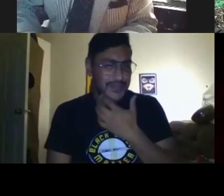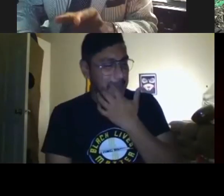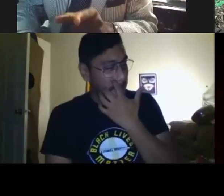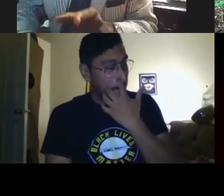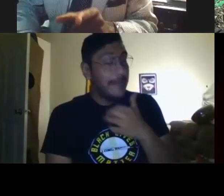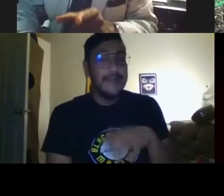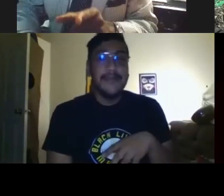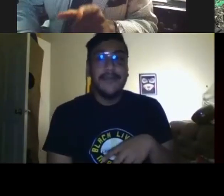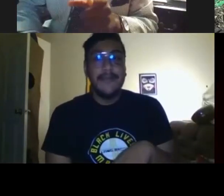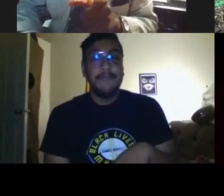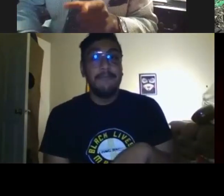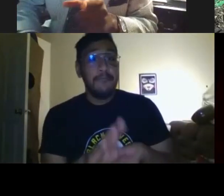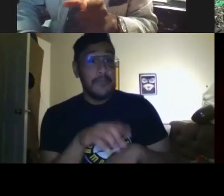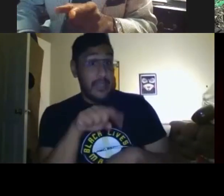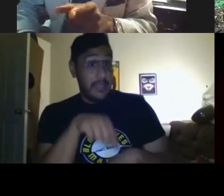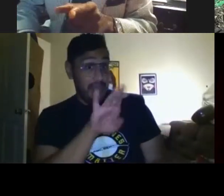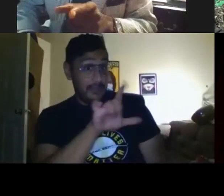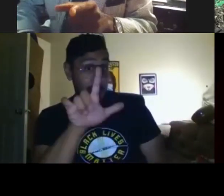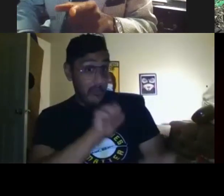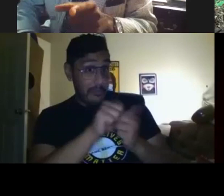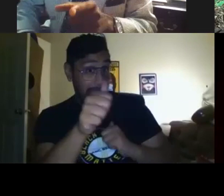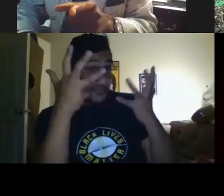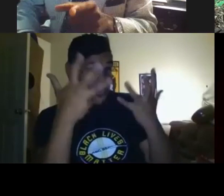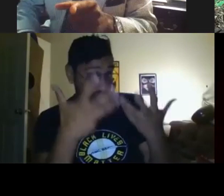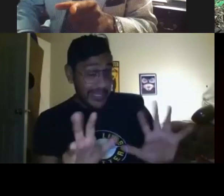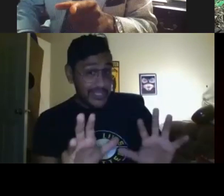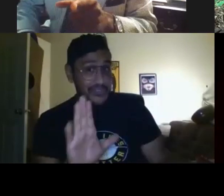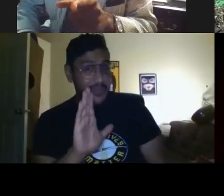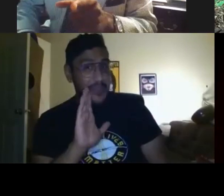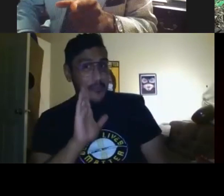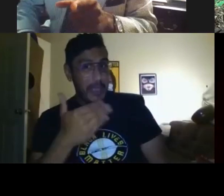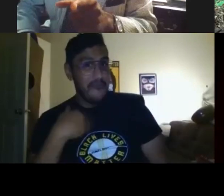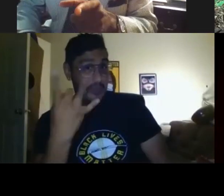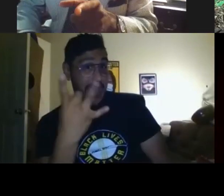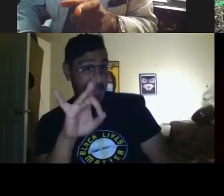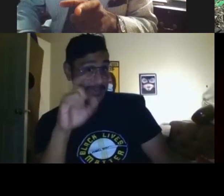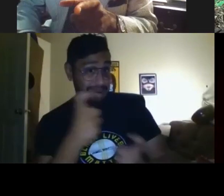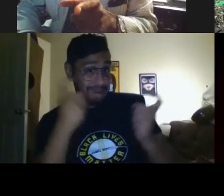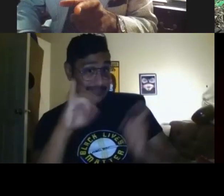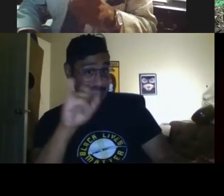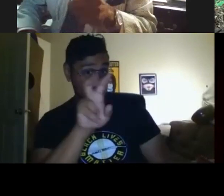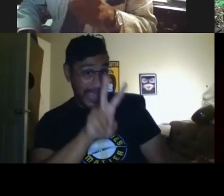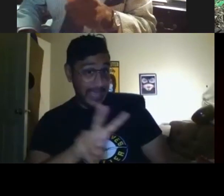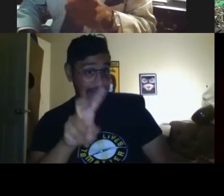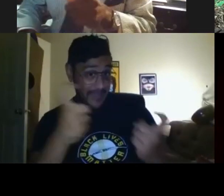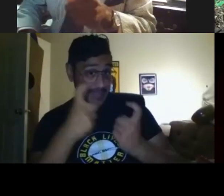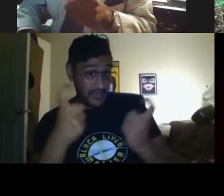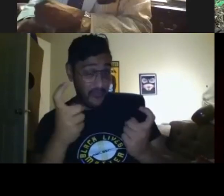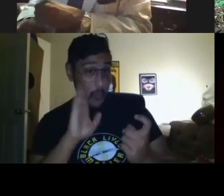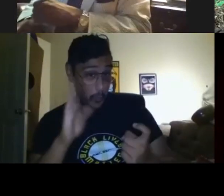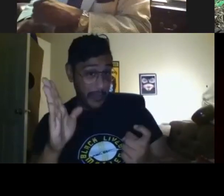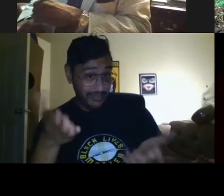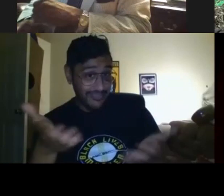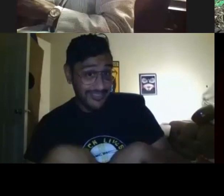And after we get this bill passed, we're going to have him at Raleigh Park for the 18th annual Gardena Jazz Festival, and he's going to do that number there. Certainly. There